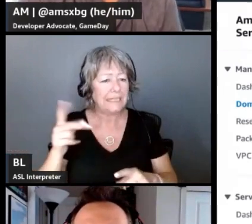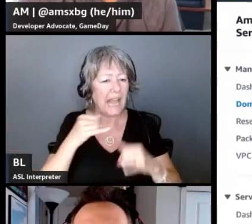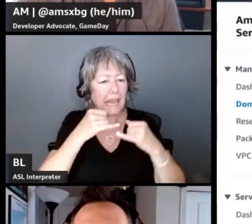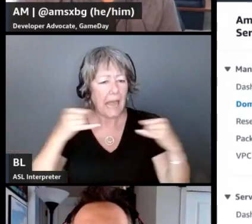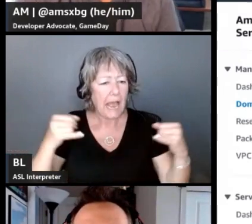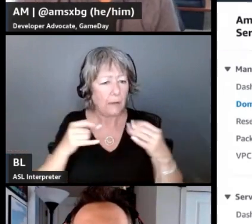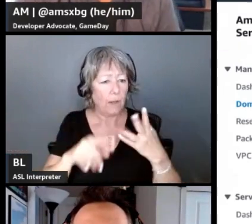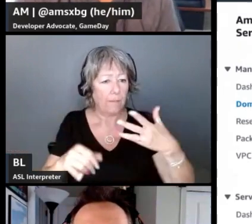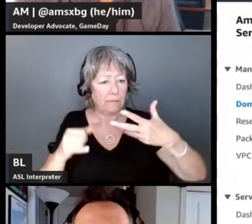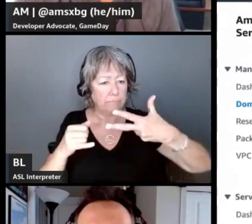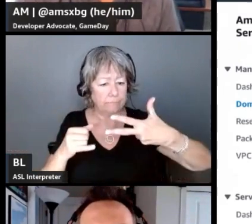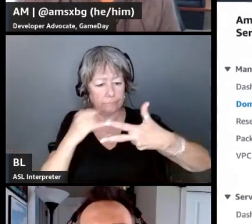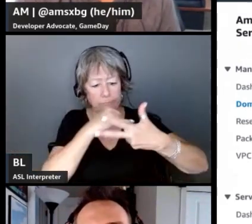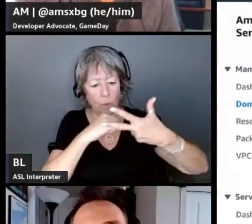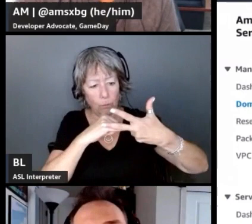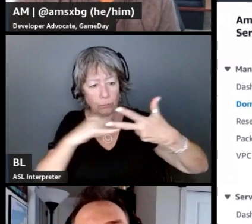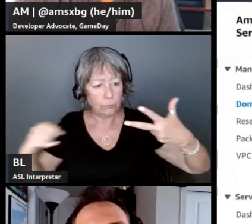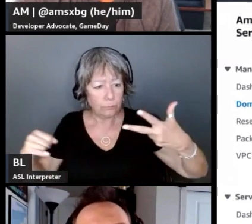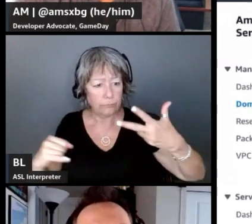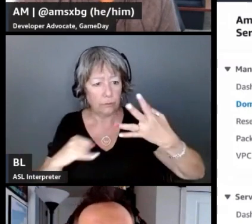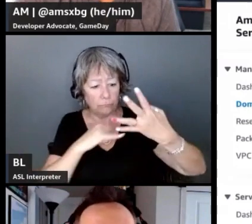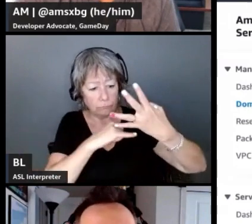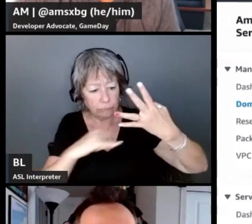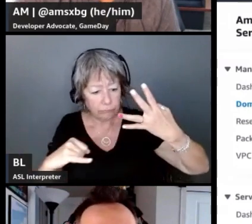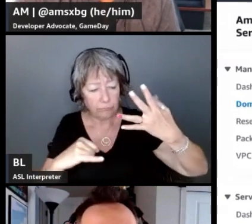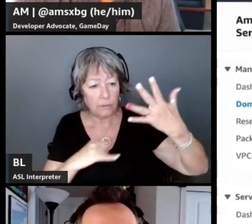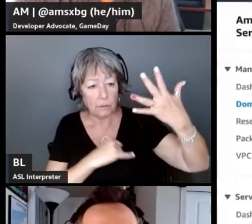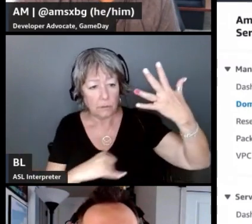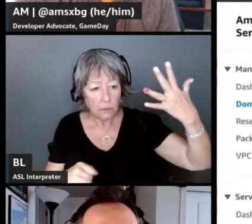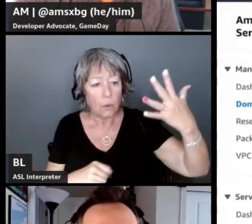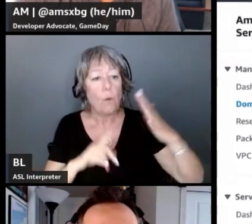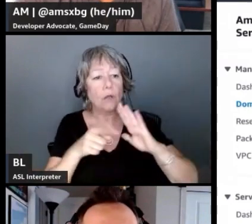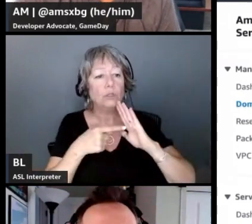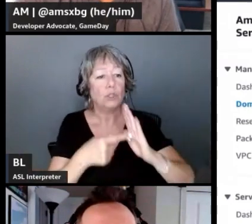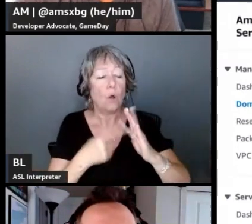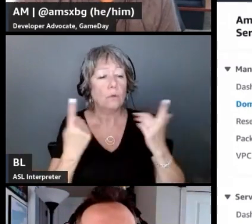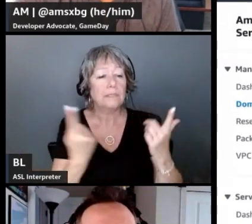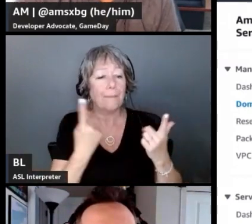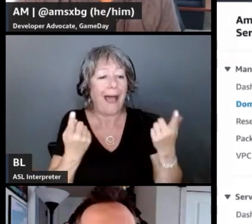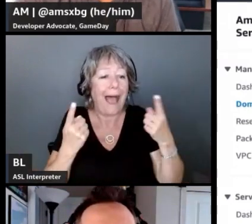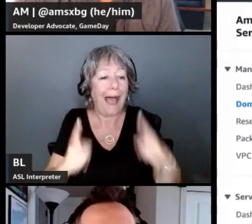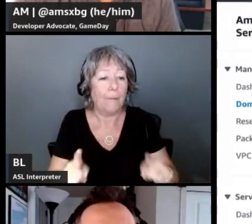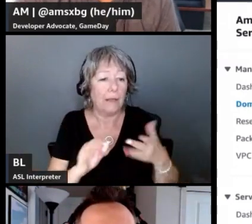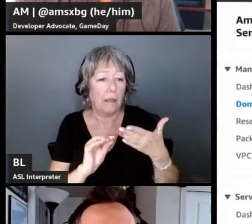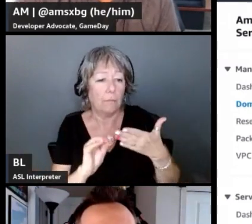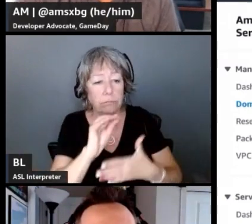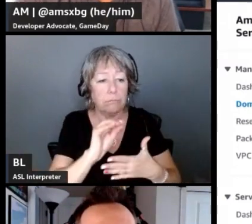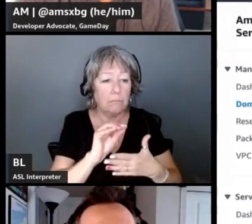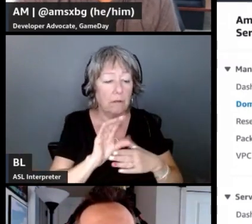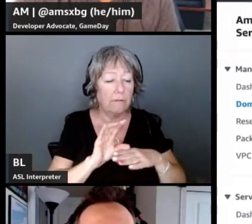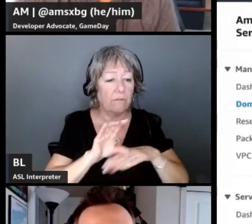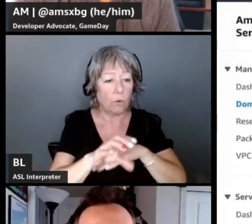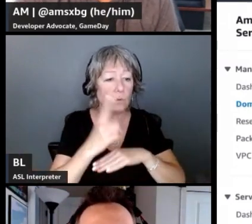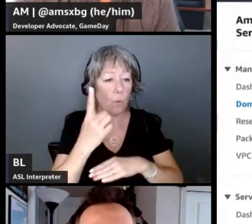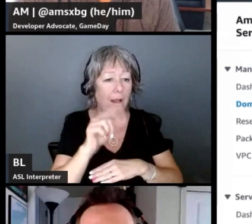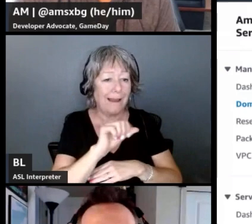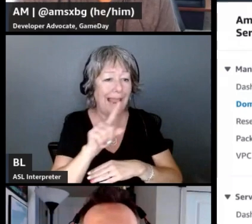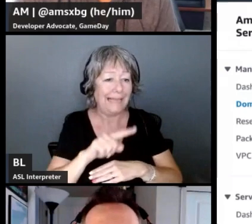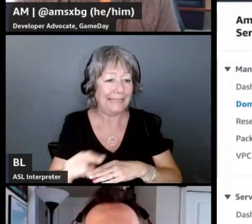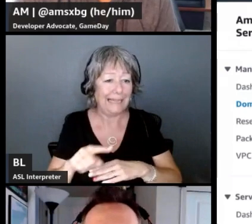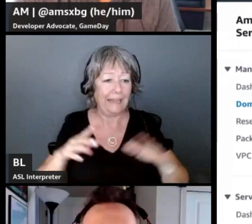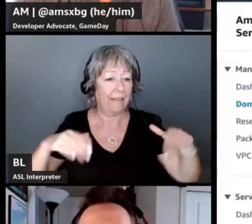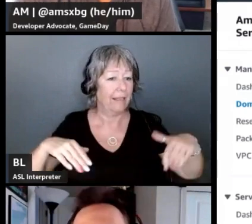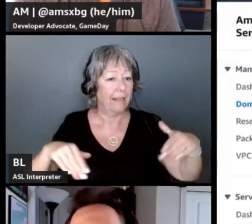this possibly, which is not coinciding with the rotation possibly. And you will see which of the AZs has gone from